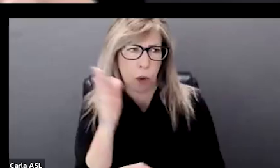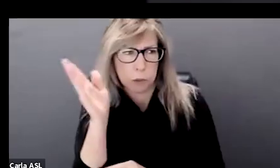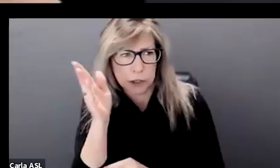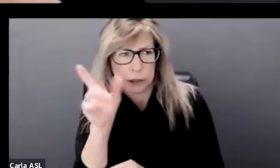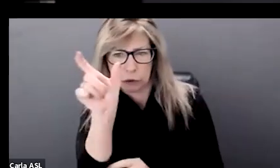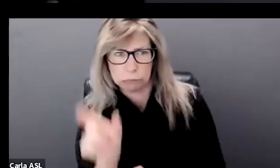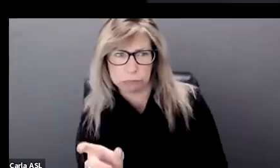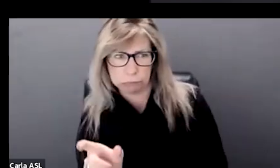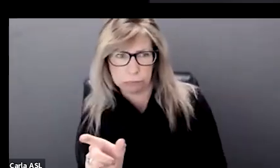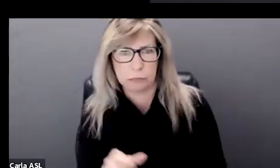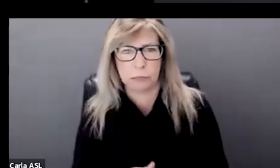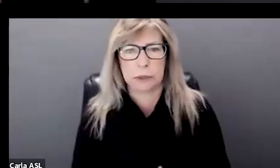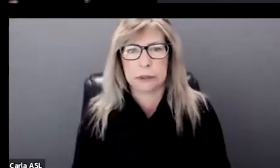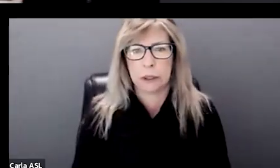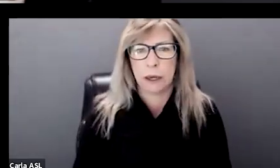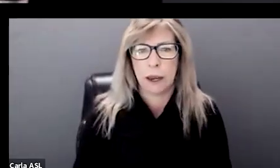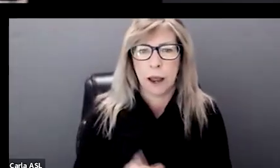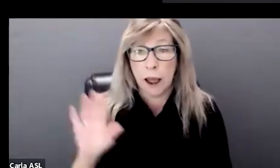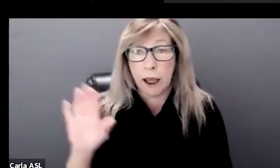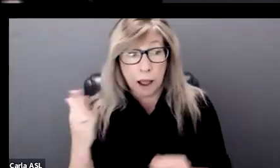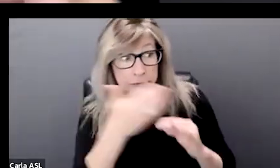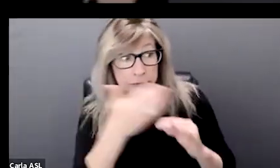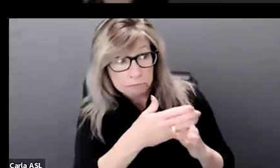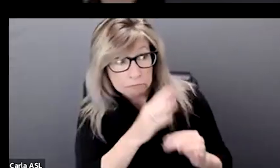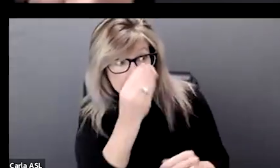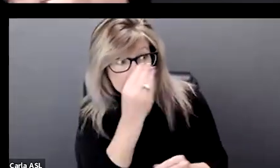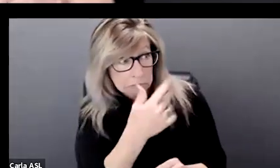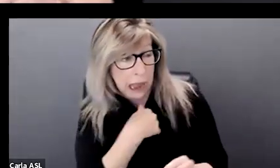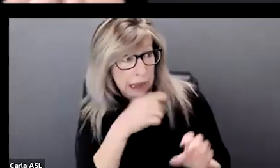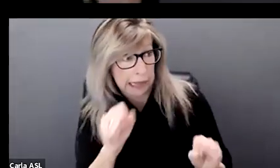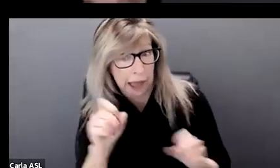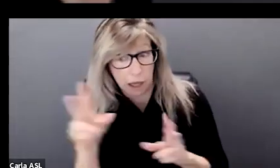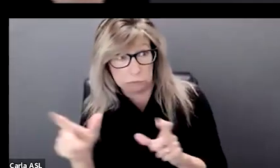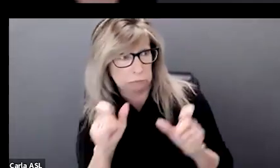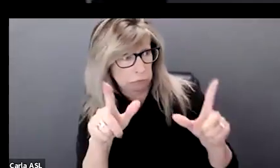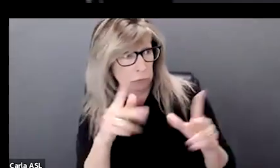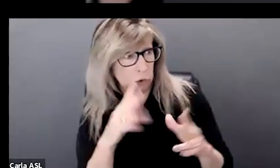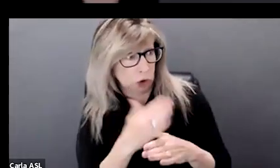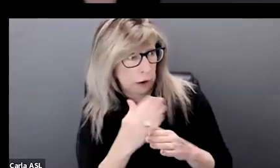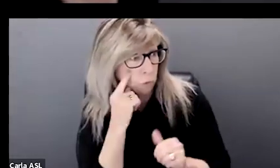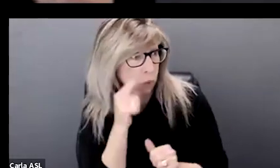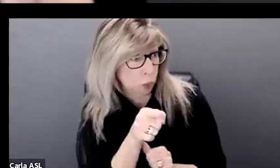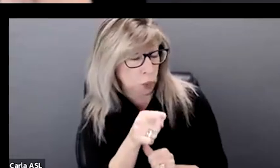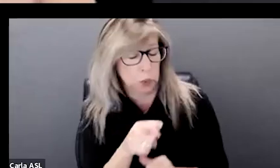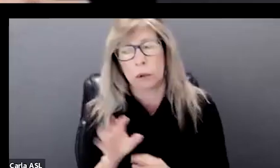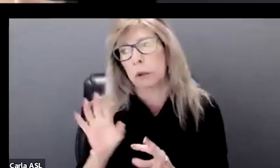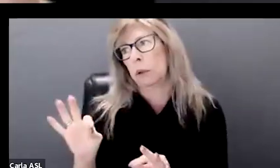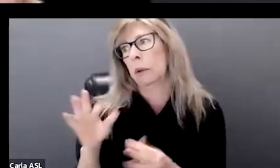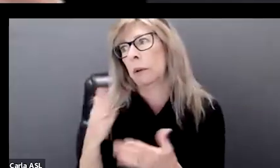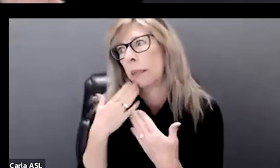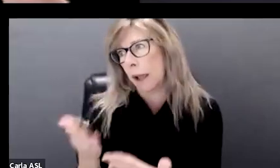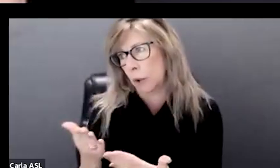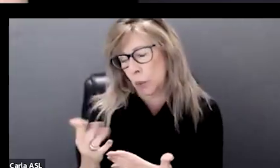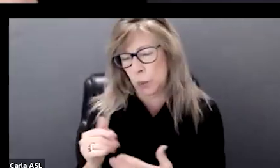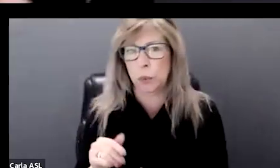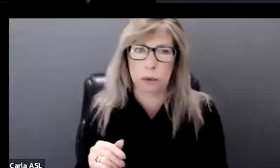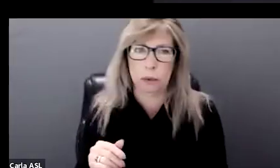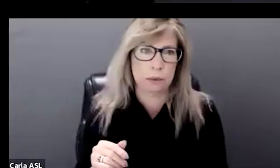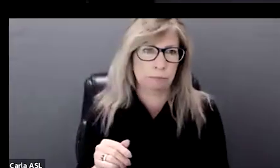Hi, Tara. I can share it for you if you want. I have it pulled up here. Thank you. Let's do what we need to